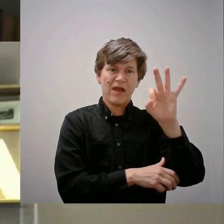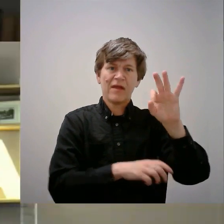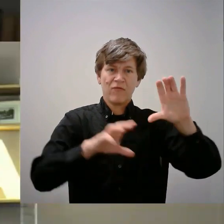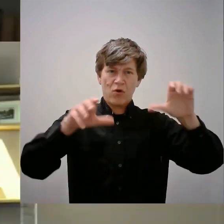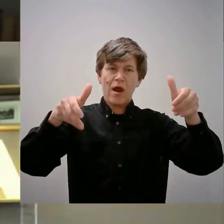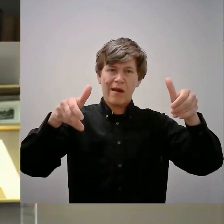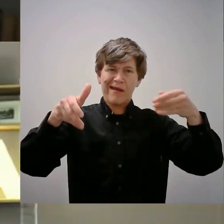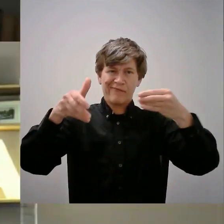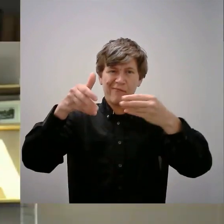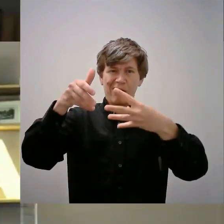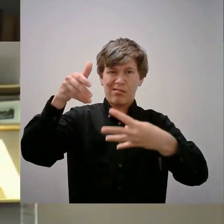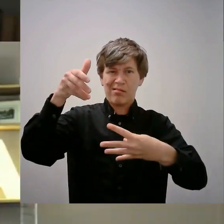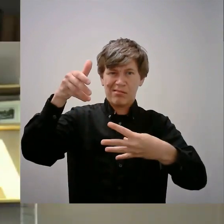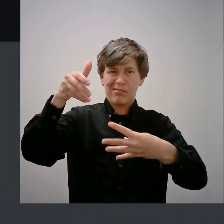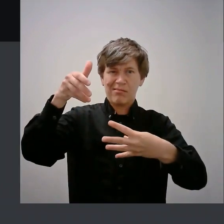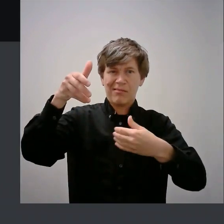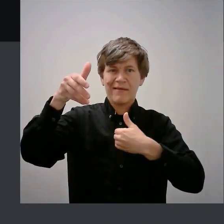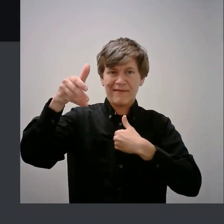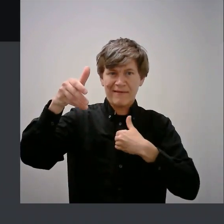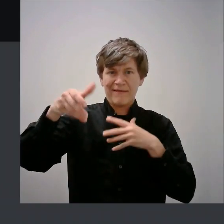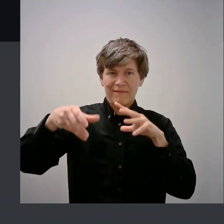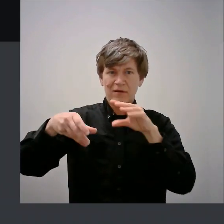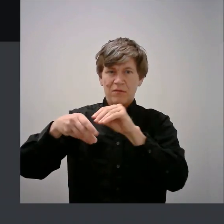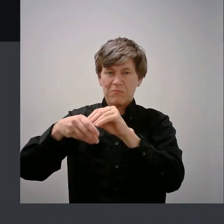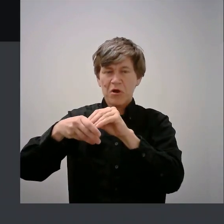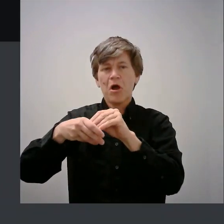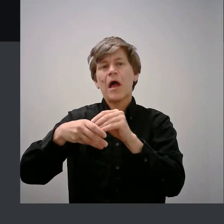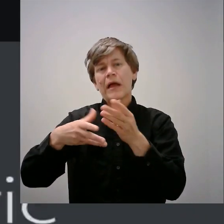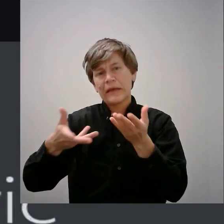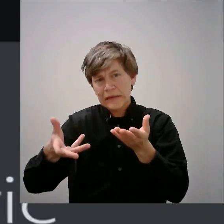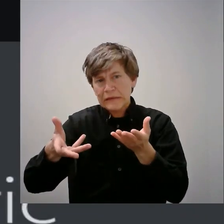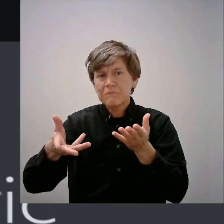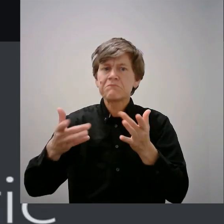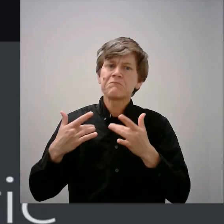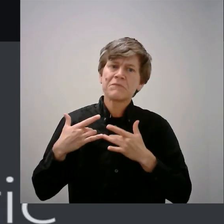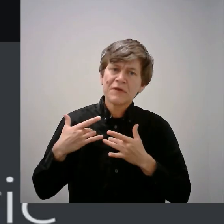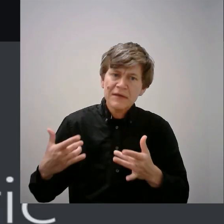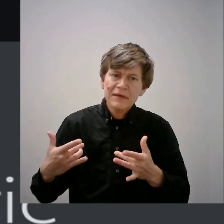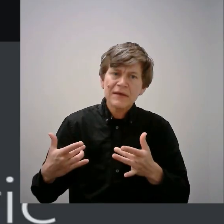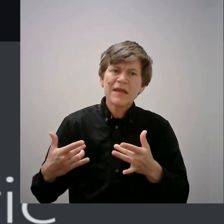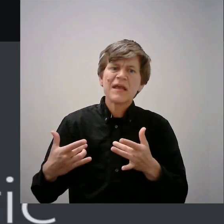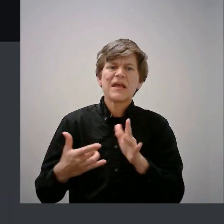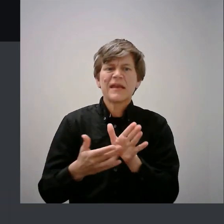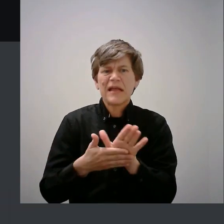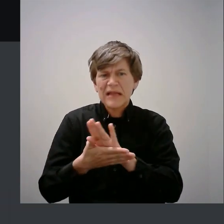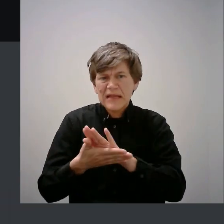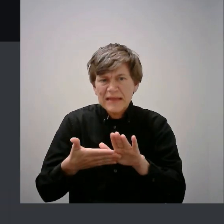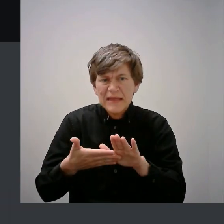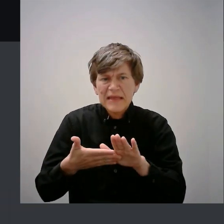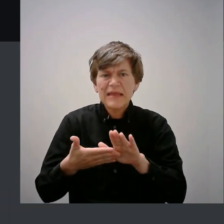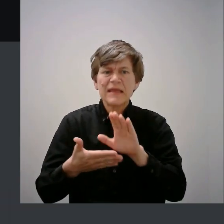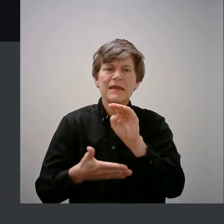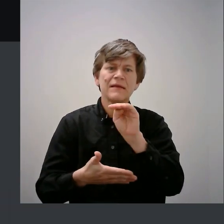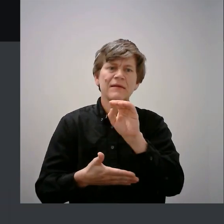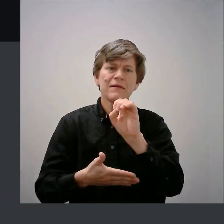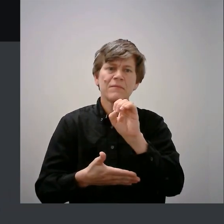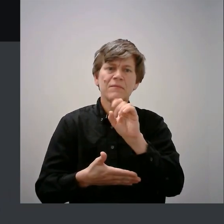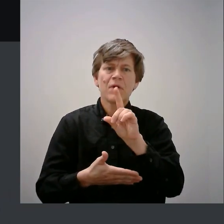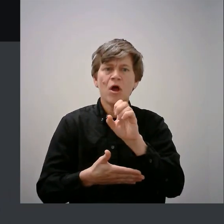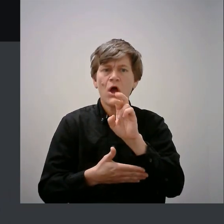Myriad, and they might be perceived very modern, clean, minimalistic, but they also could be